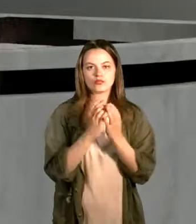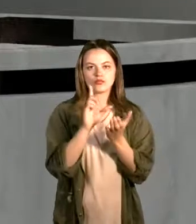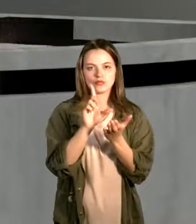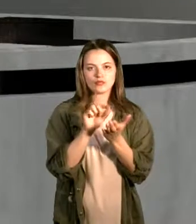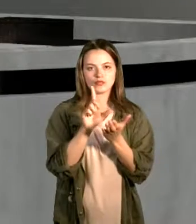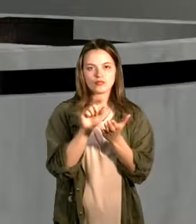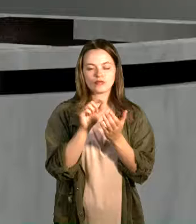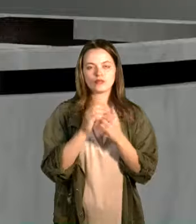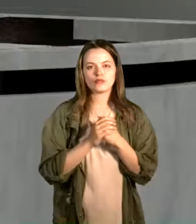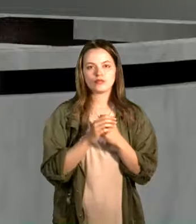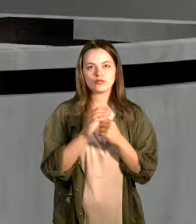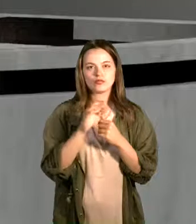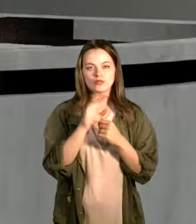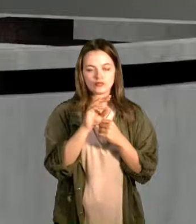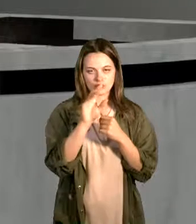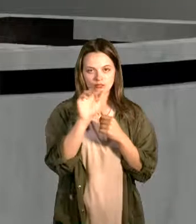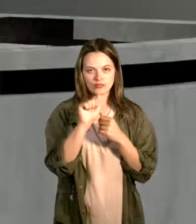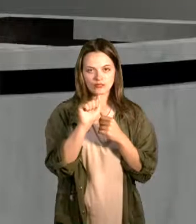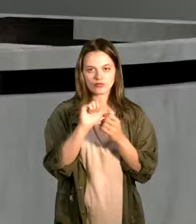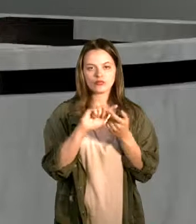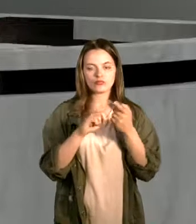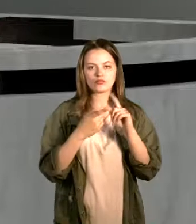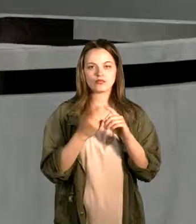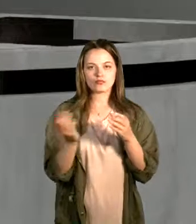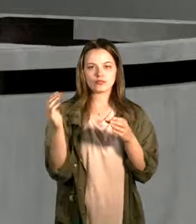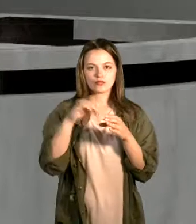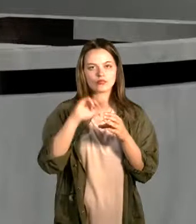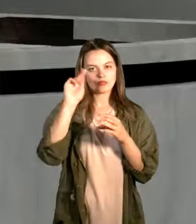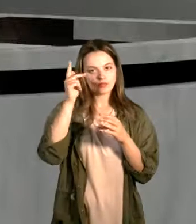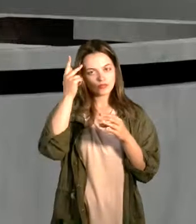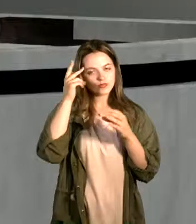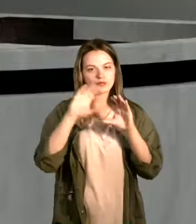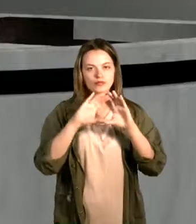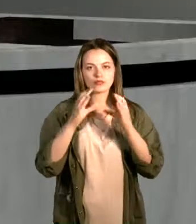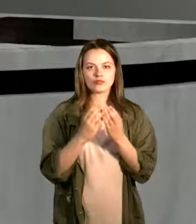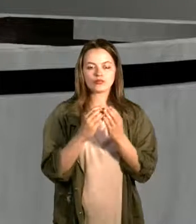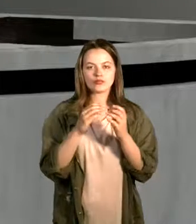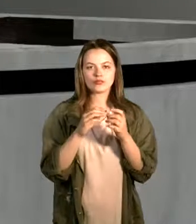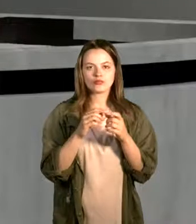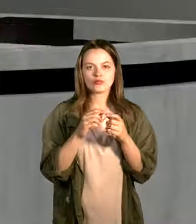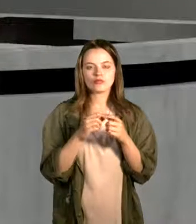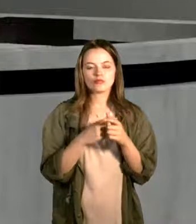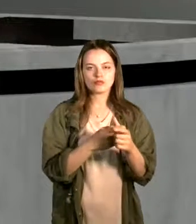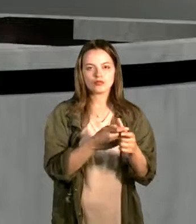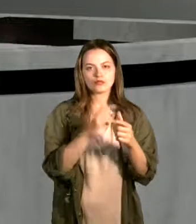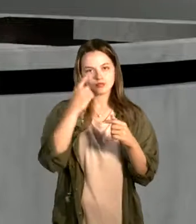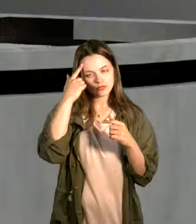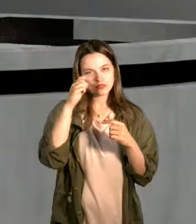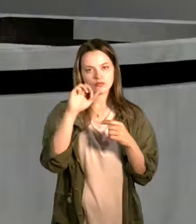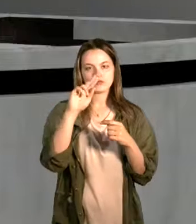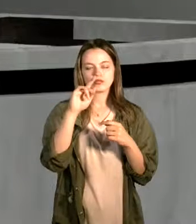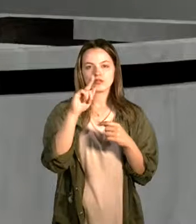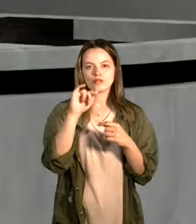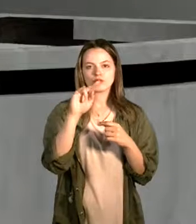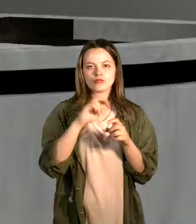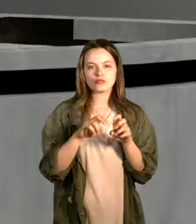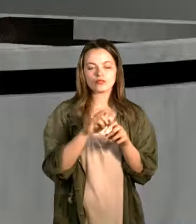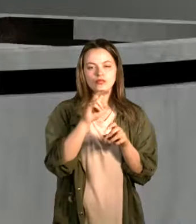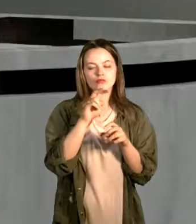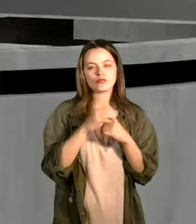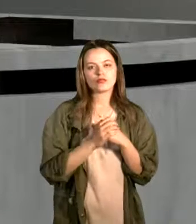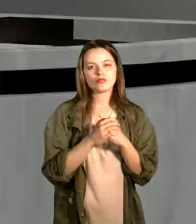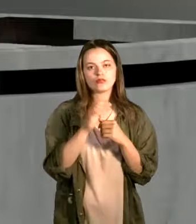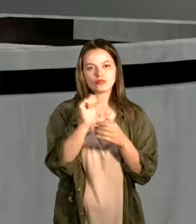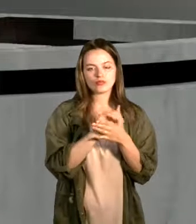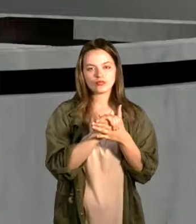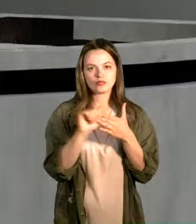news, grab 7 to 10 of your friends and join Parkland Cycle Club in the soccer stadium on May 29th for the annual Quidditch tournament. Price is $10